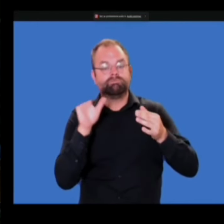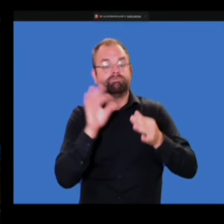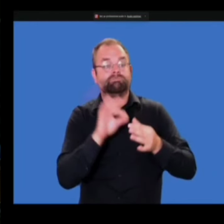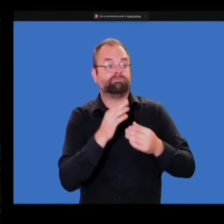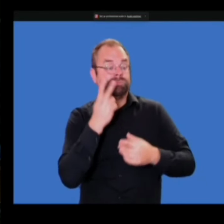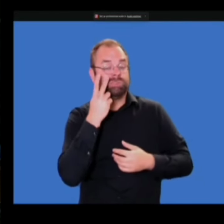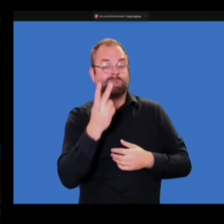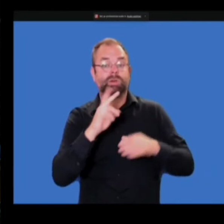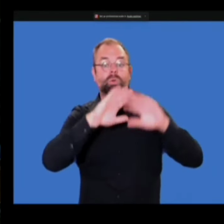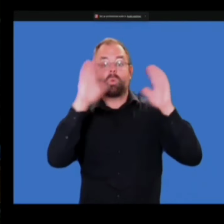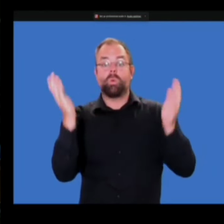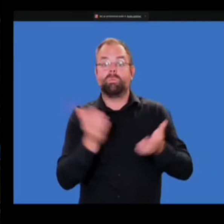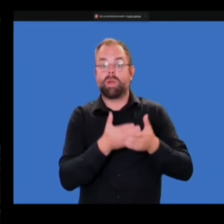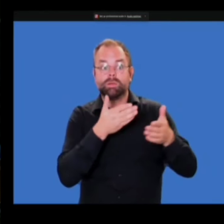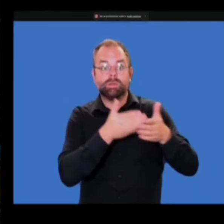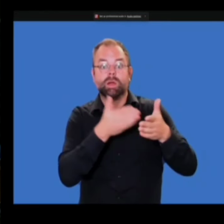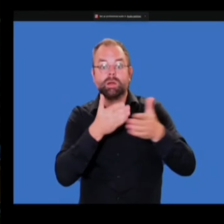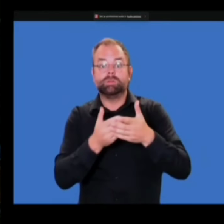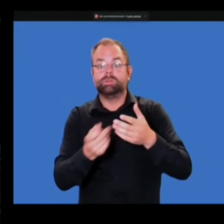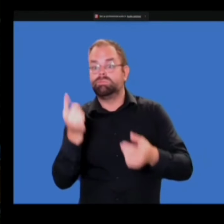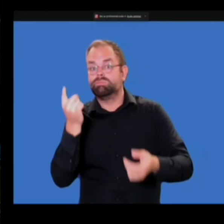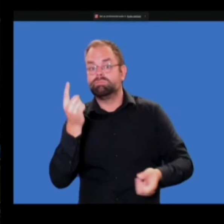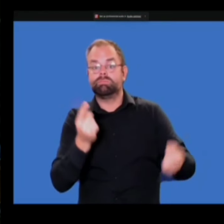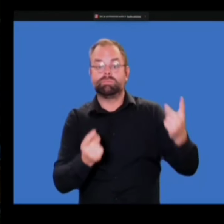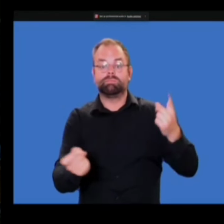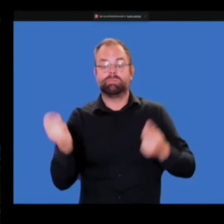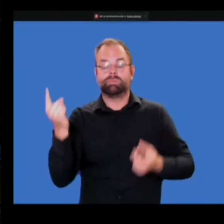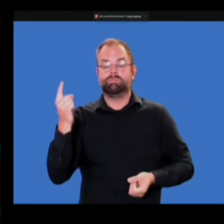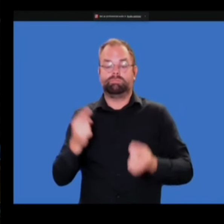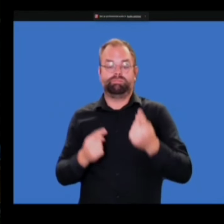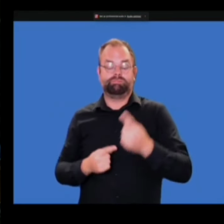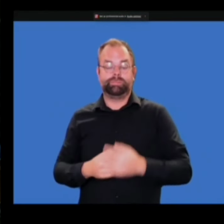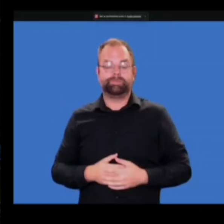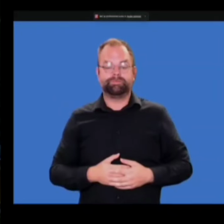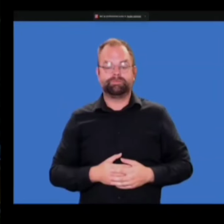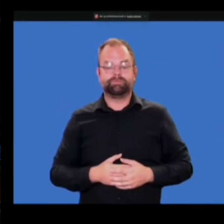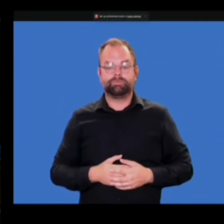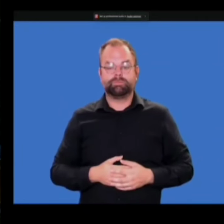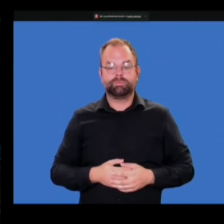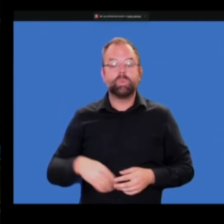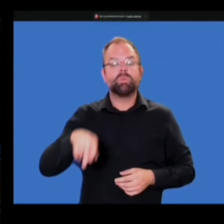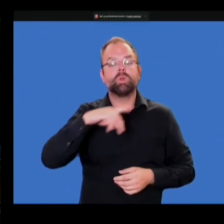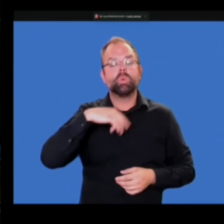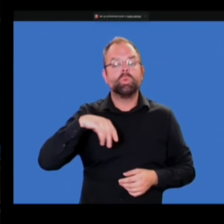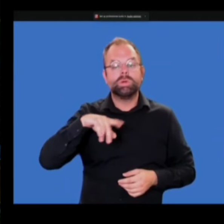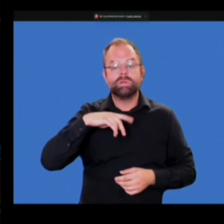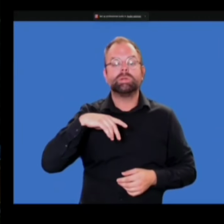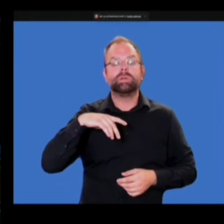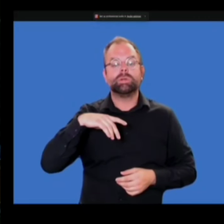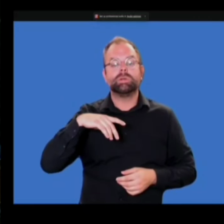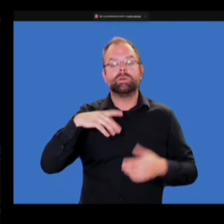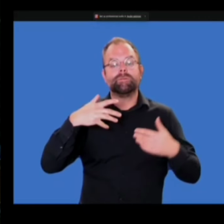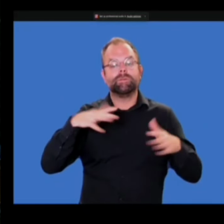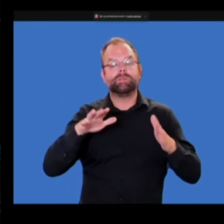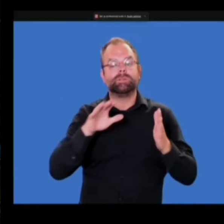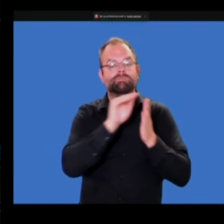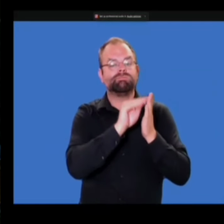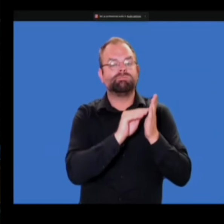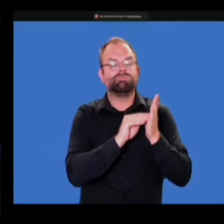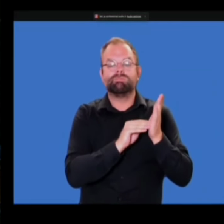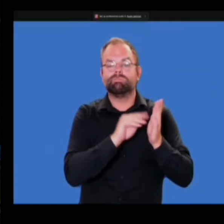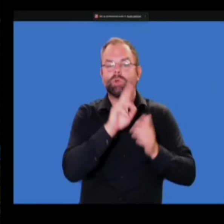Agenda, our world today faces unprecedented challenges, from protracted conflicts